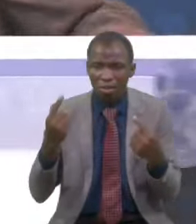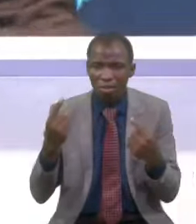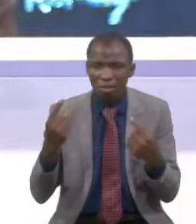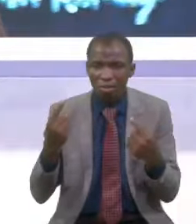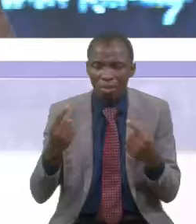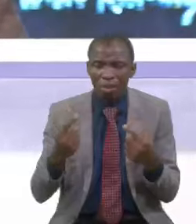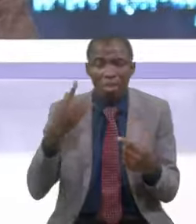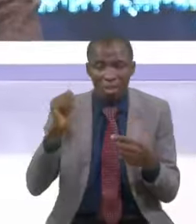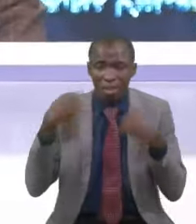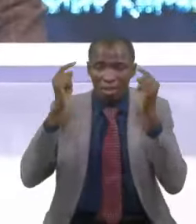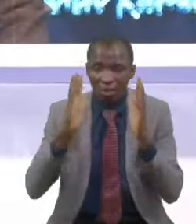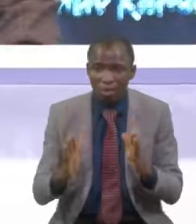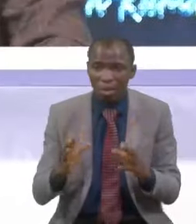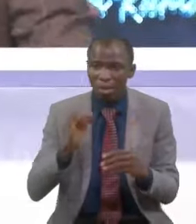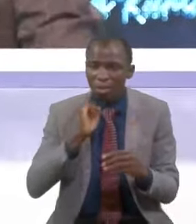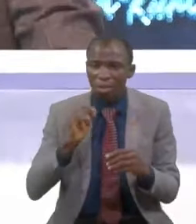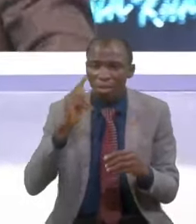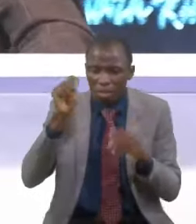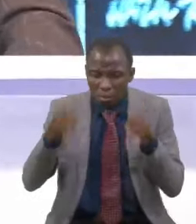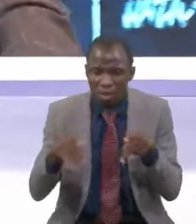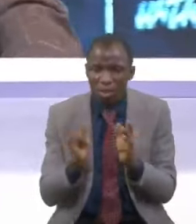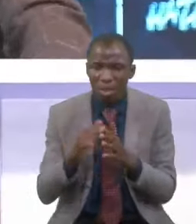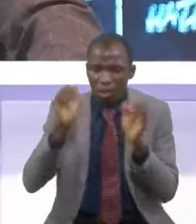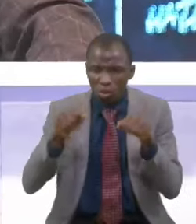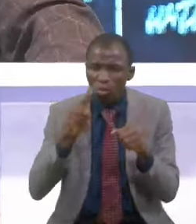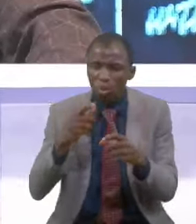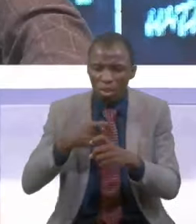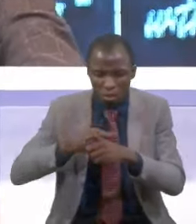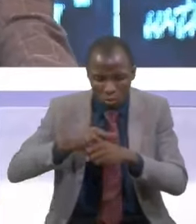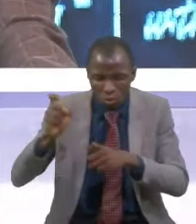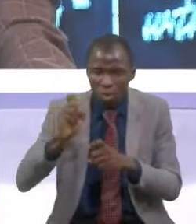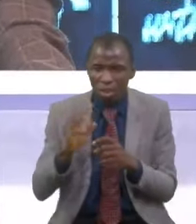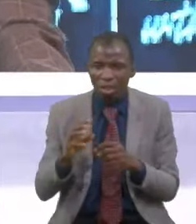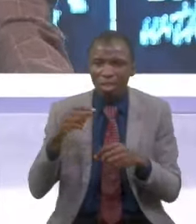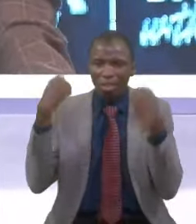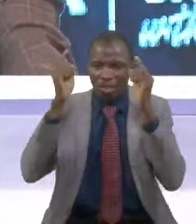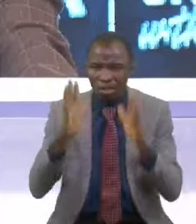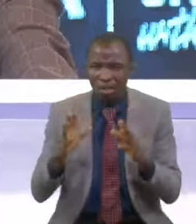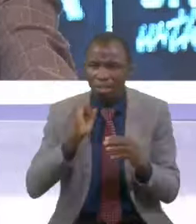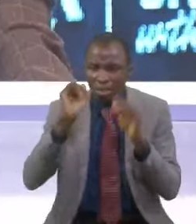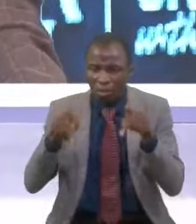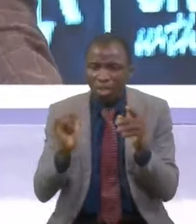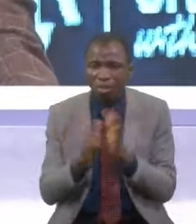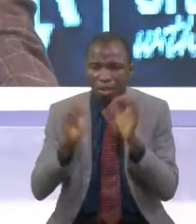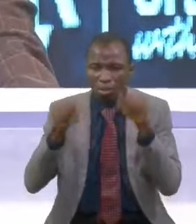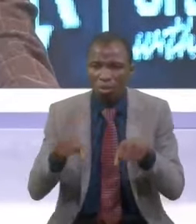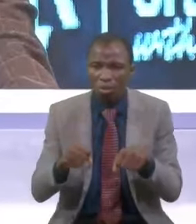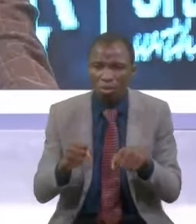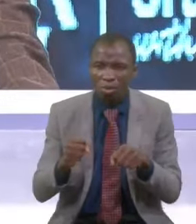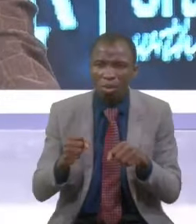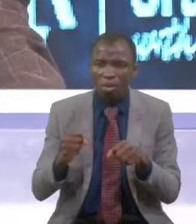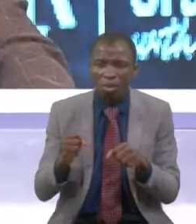that should be wounded. The transgressor is the one that shall pay for his